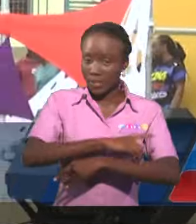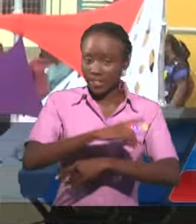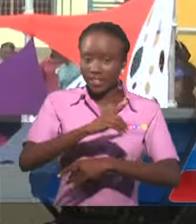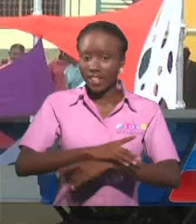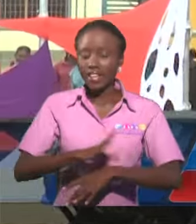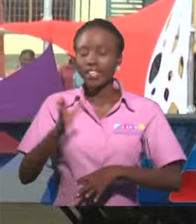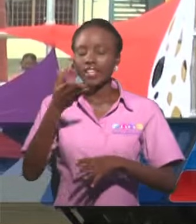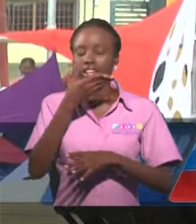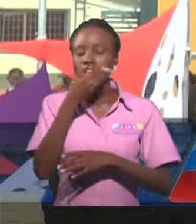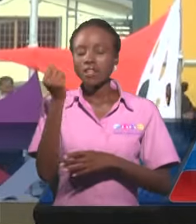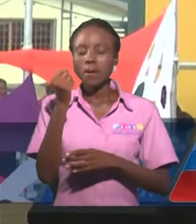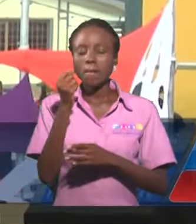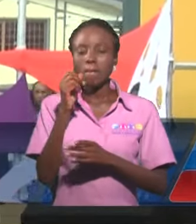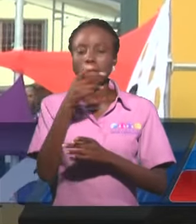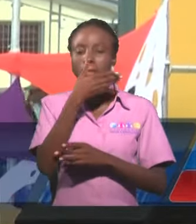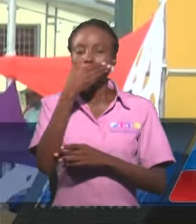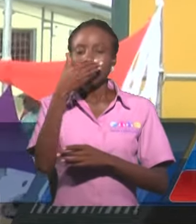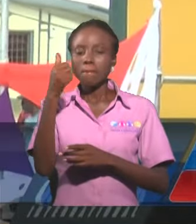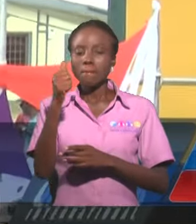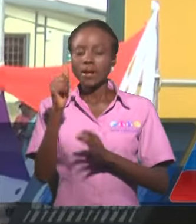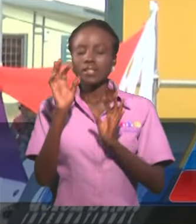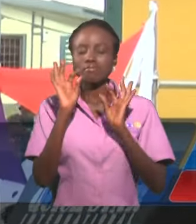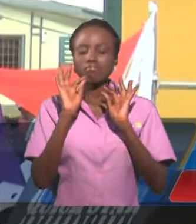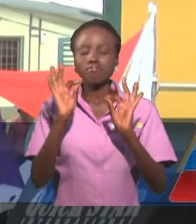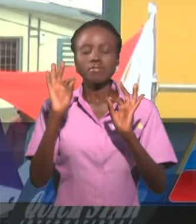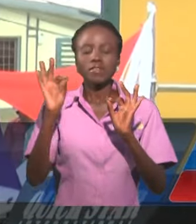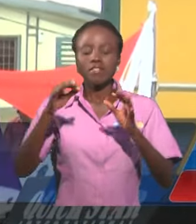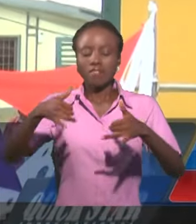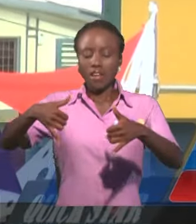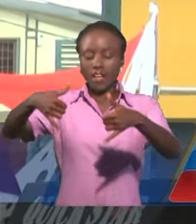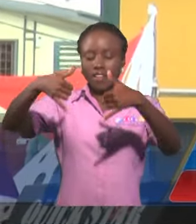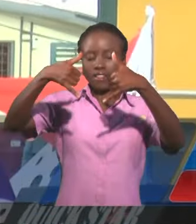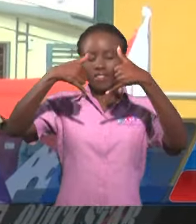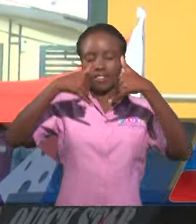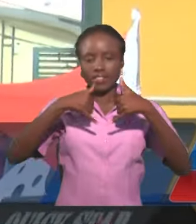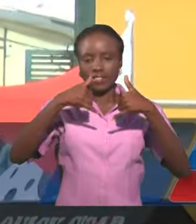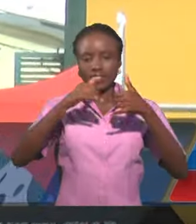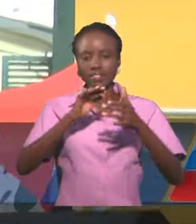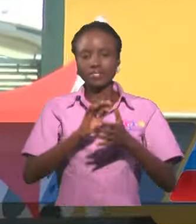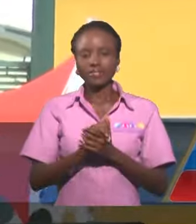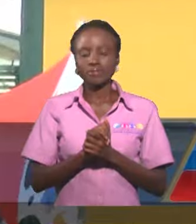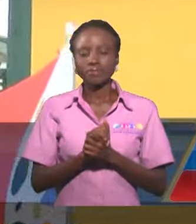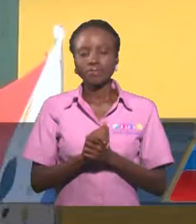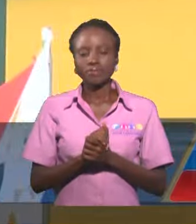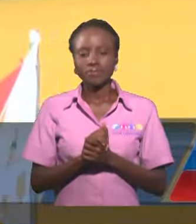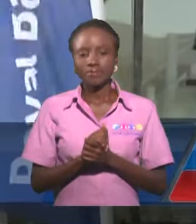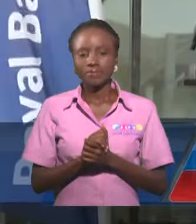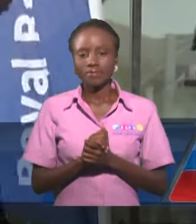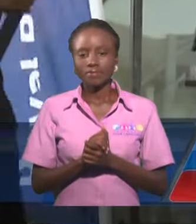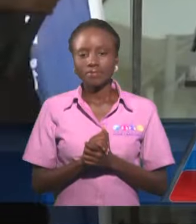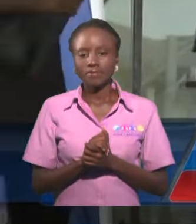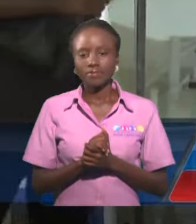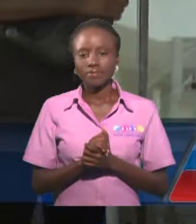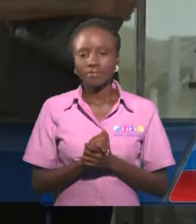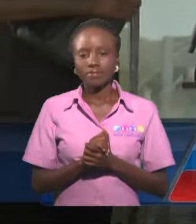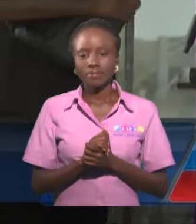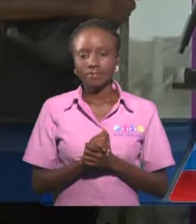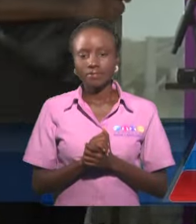perfect birthday present as he won first place for performing his song, Song Stars of the Borough.